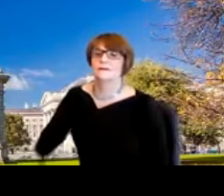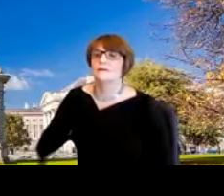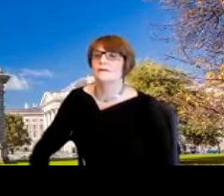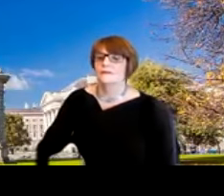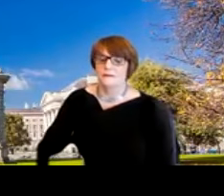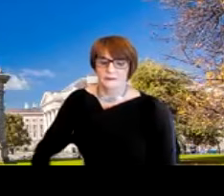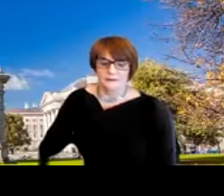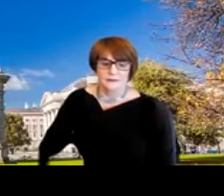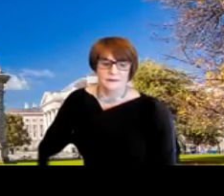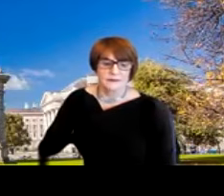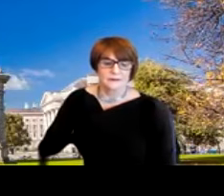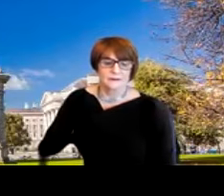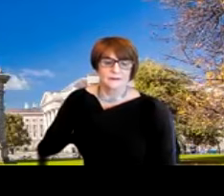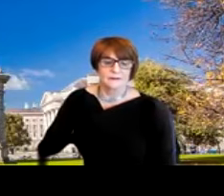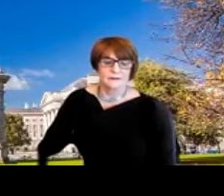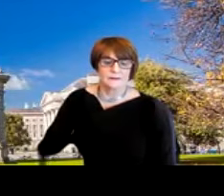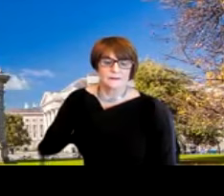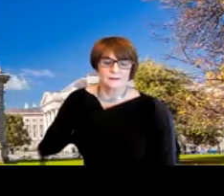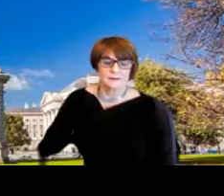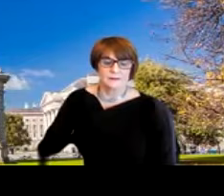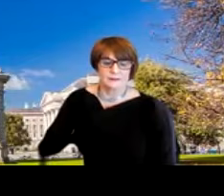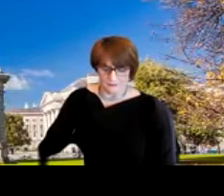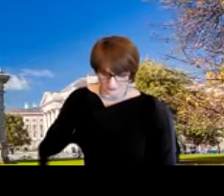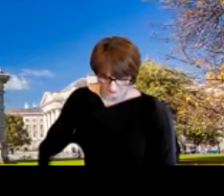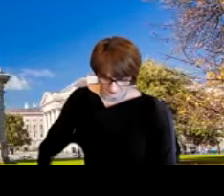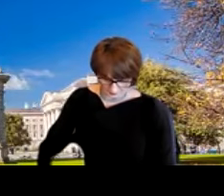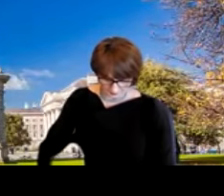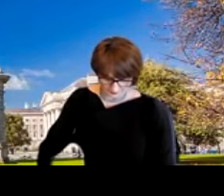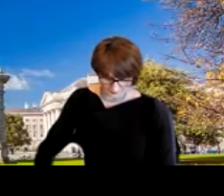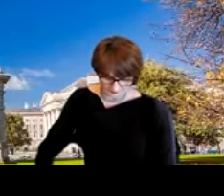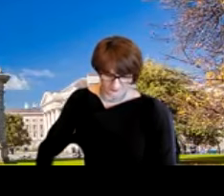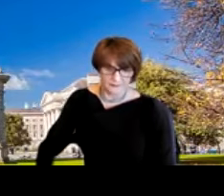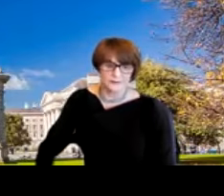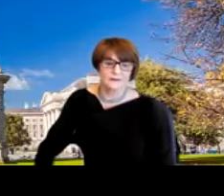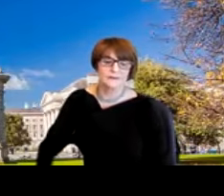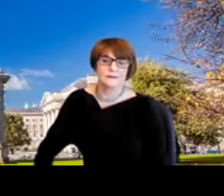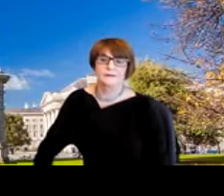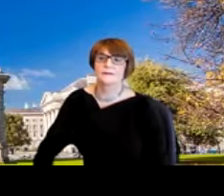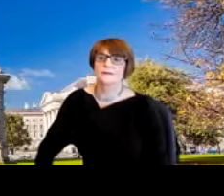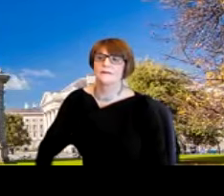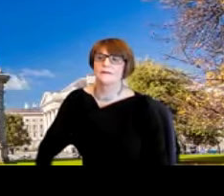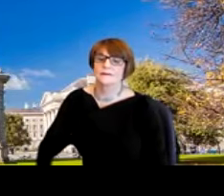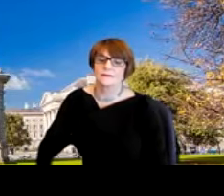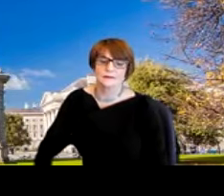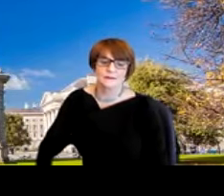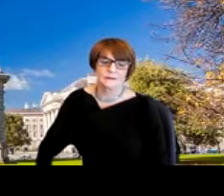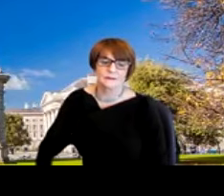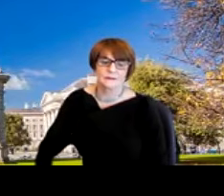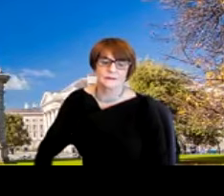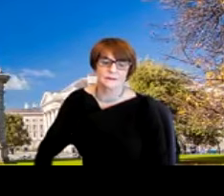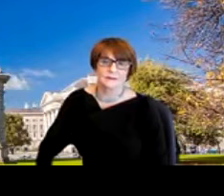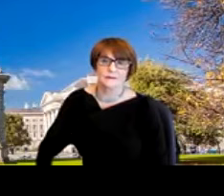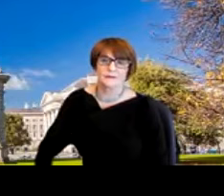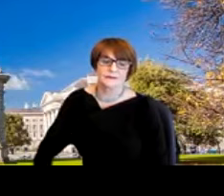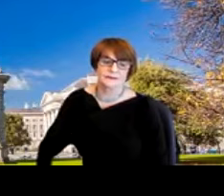stated, once COVID is widely prevalent in the community, it is likely to enter residential services. It is